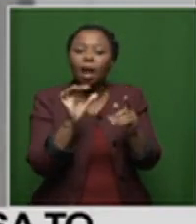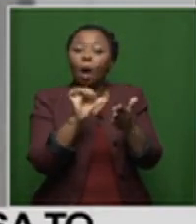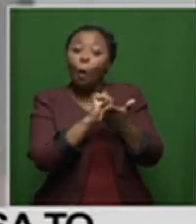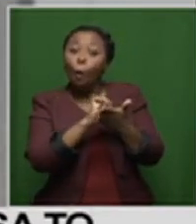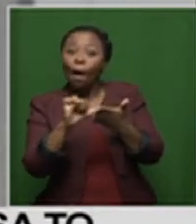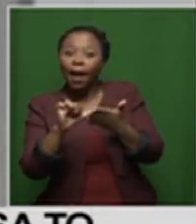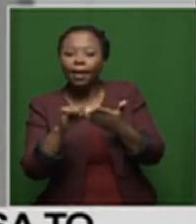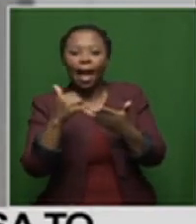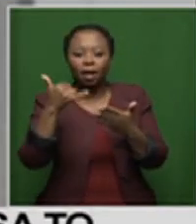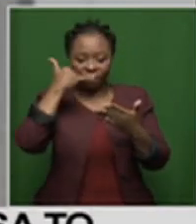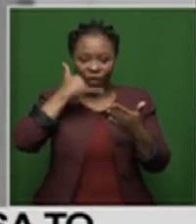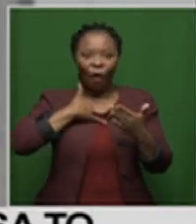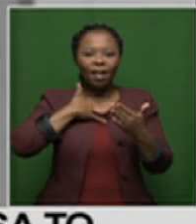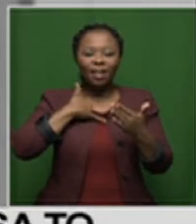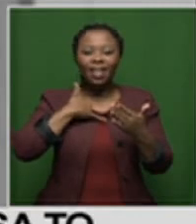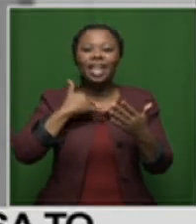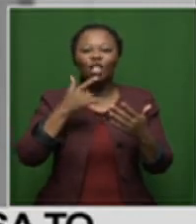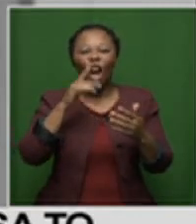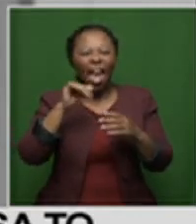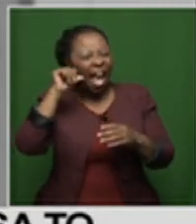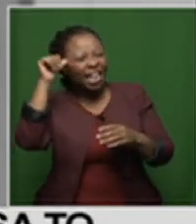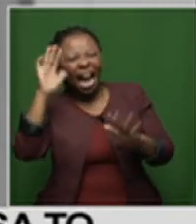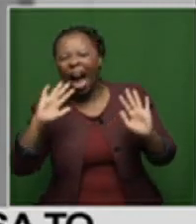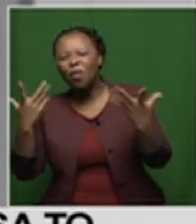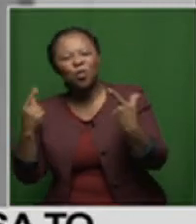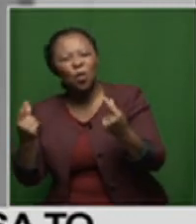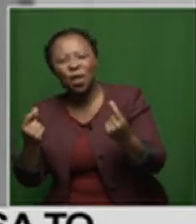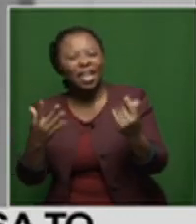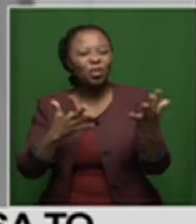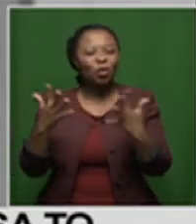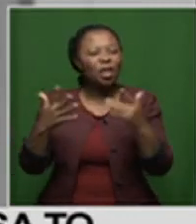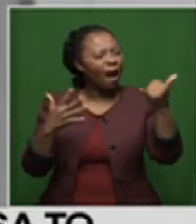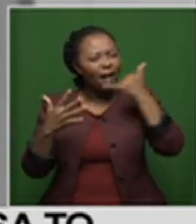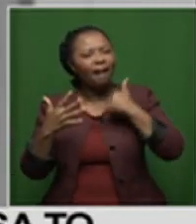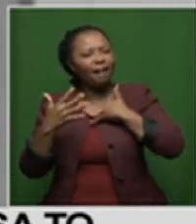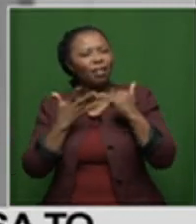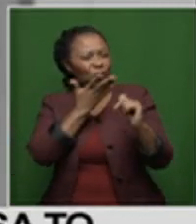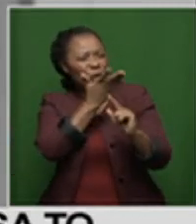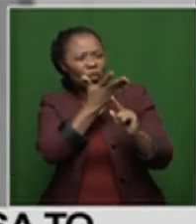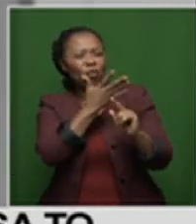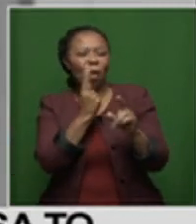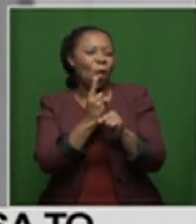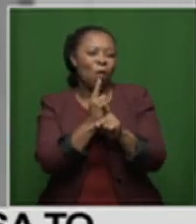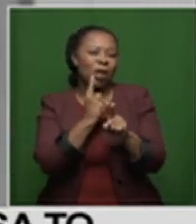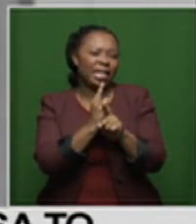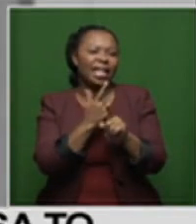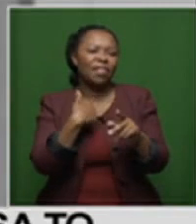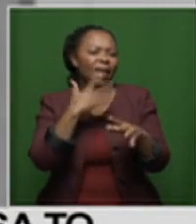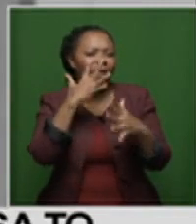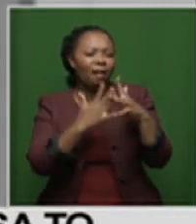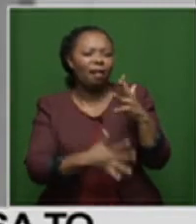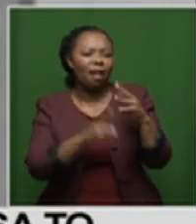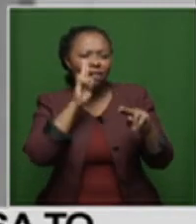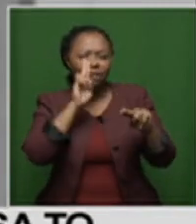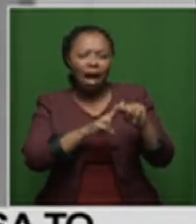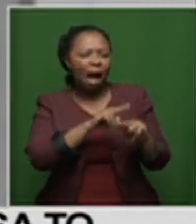without him giving me a call to check on me. He said, "Elder, how are you doing? How, you know, things like that." He was just, and his humor actually